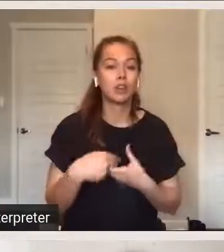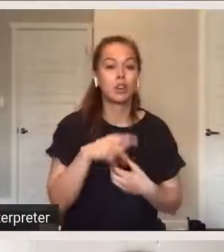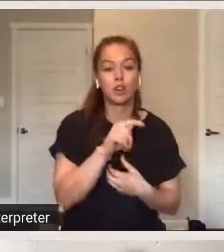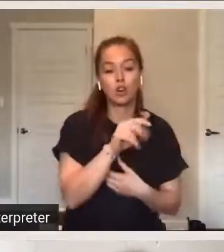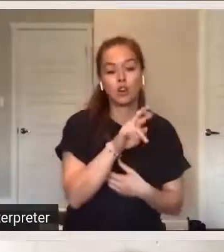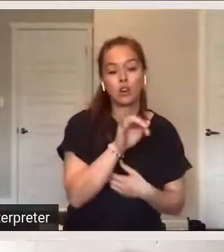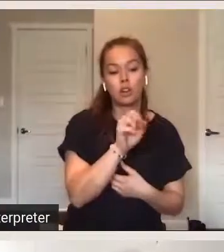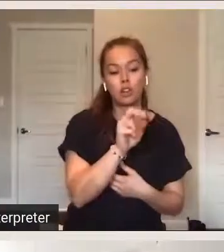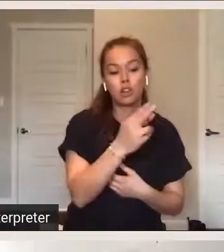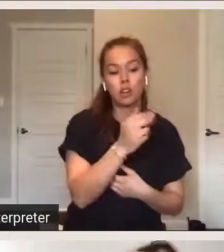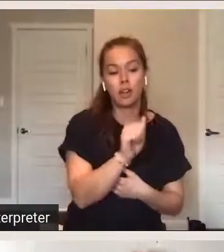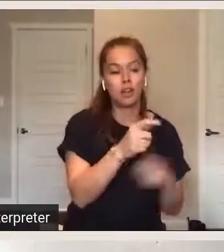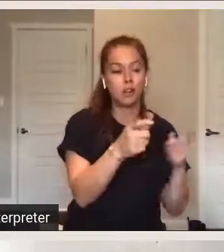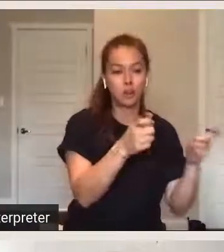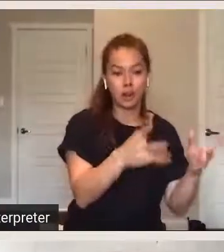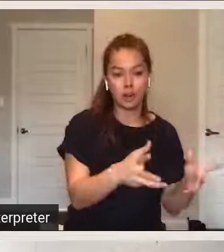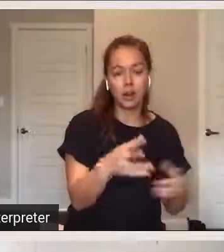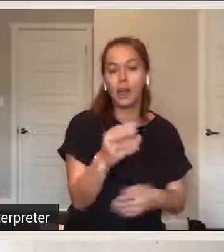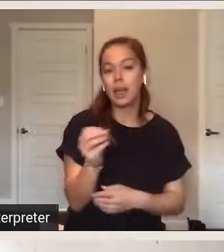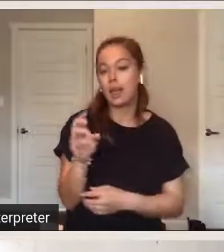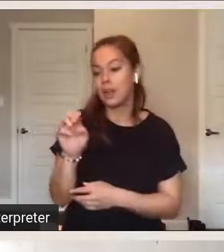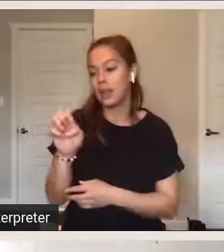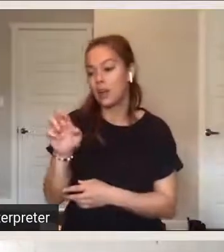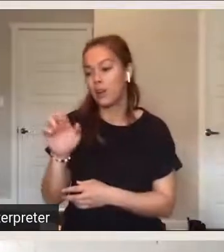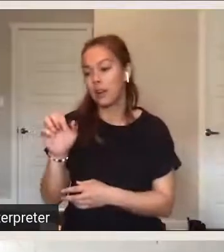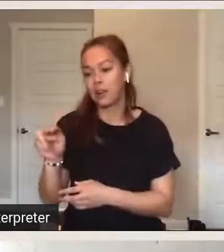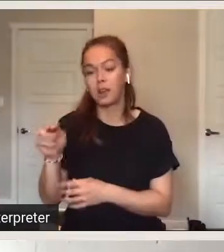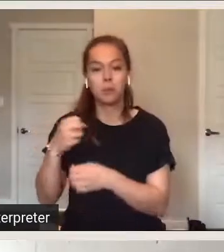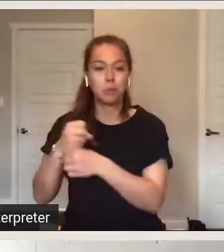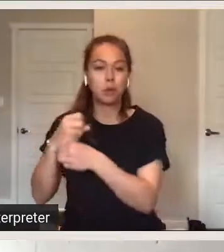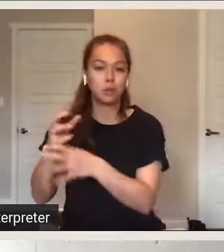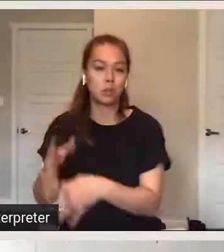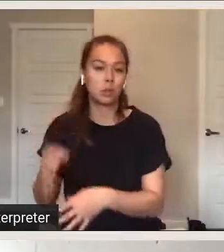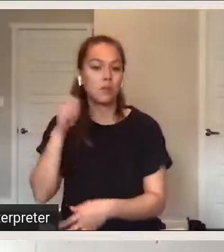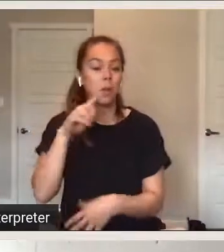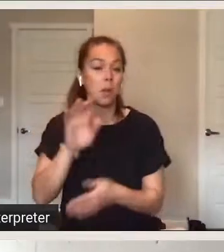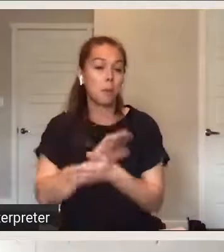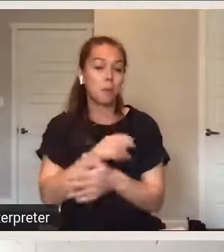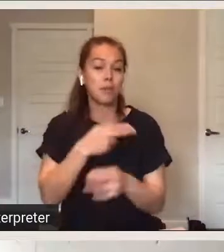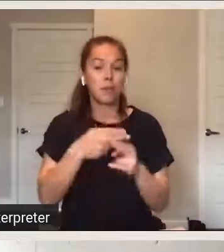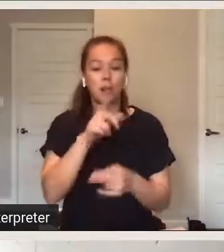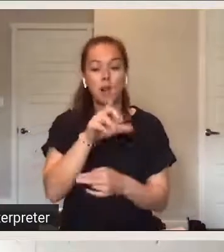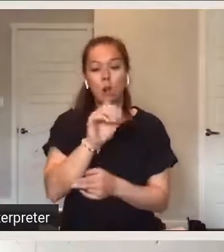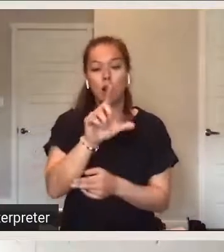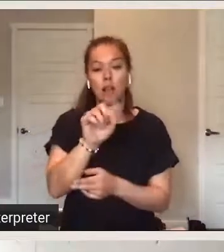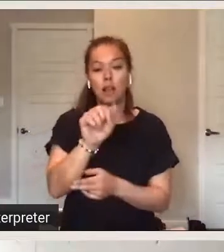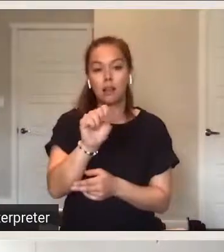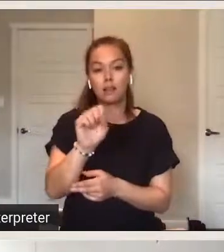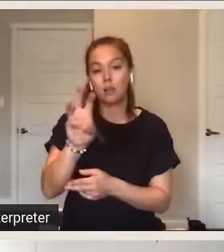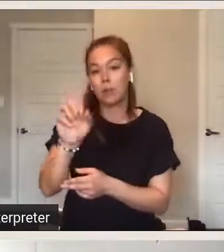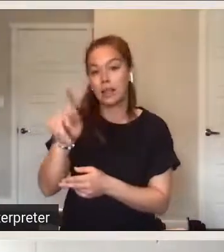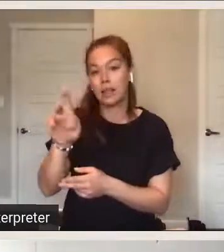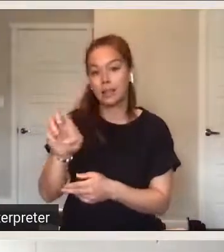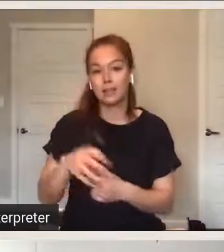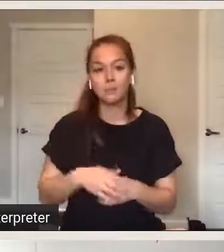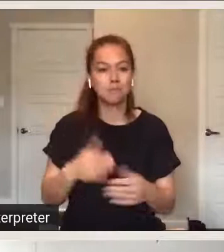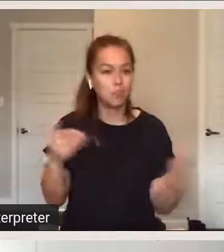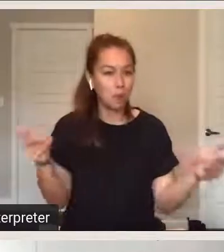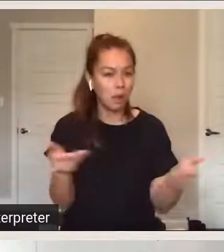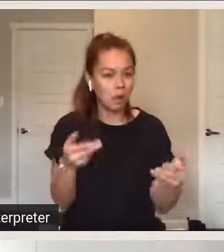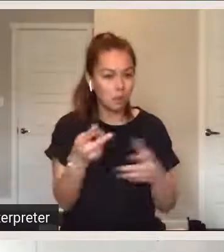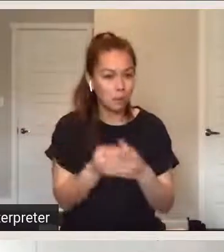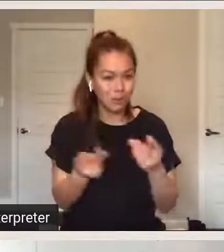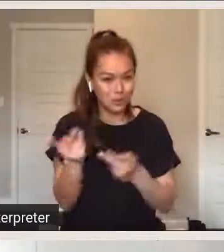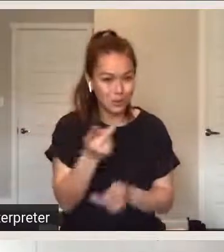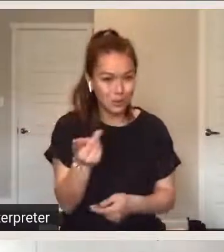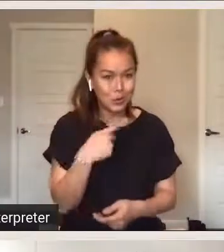and producer Aaron of the film Lola's Wake. Welcome both of you. Very excited